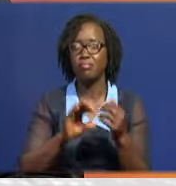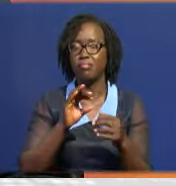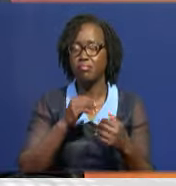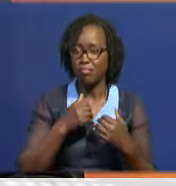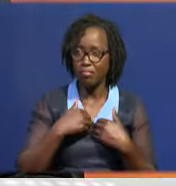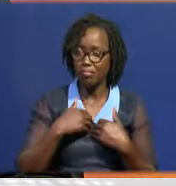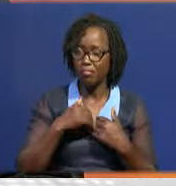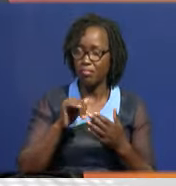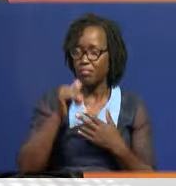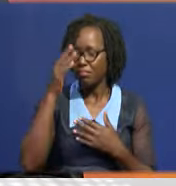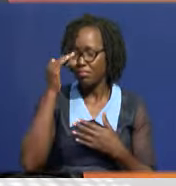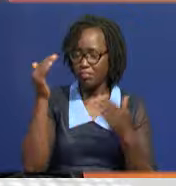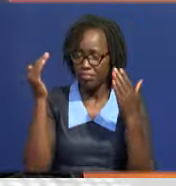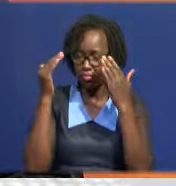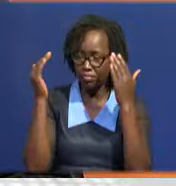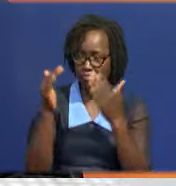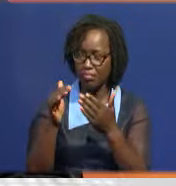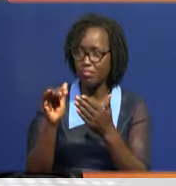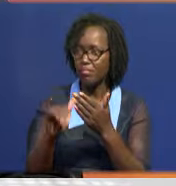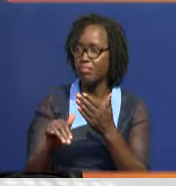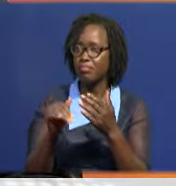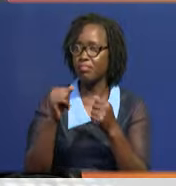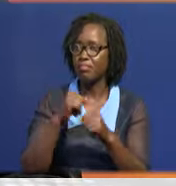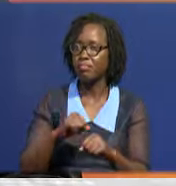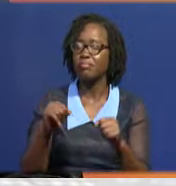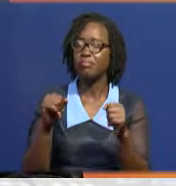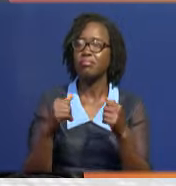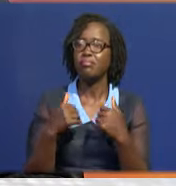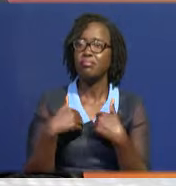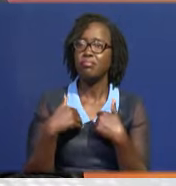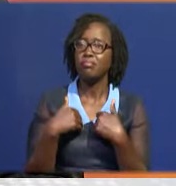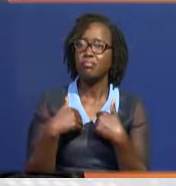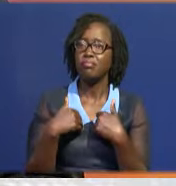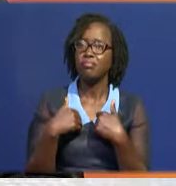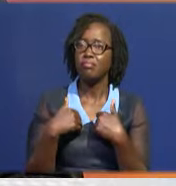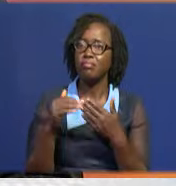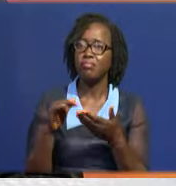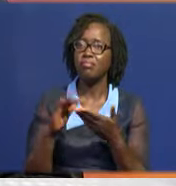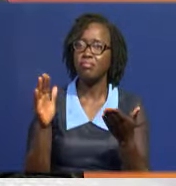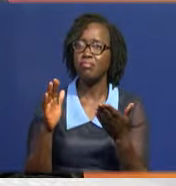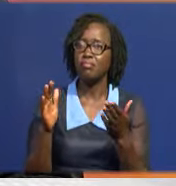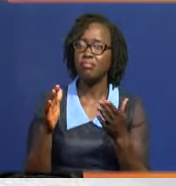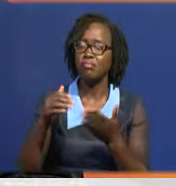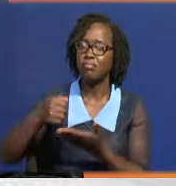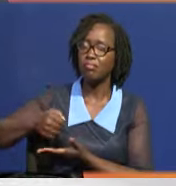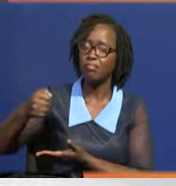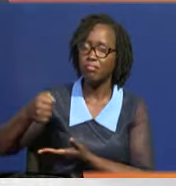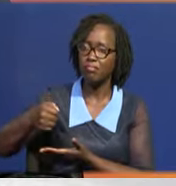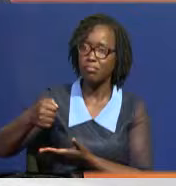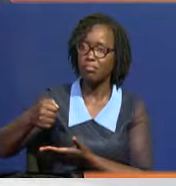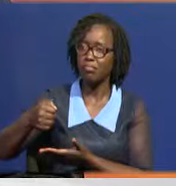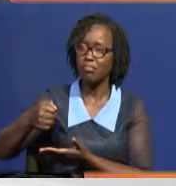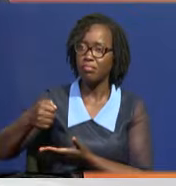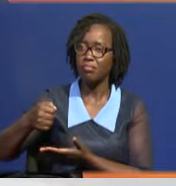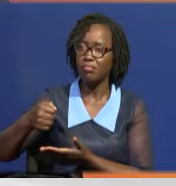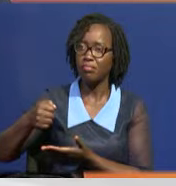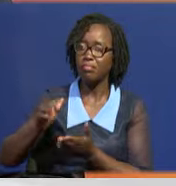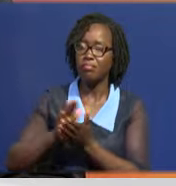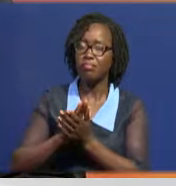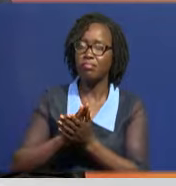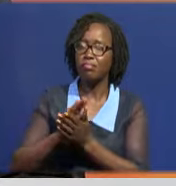And that's why we are keen to see to it that we are able to attract the more big budget films on location. And of